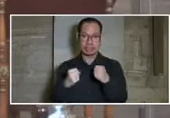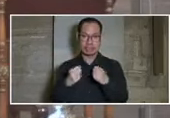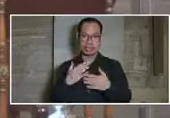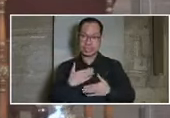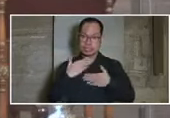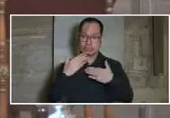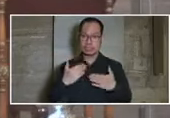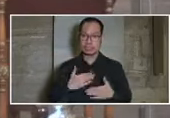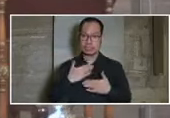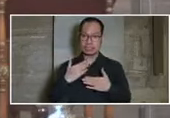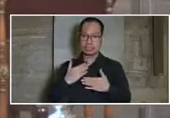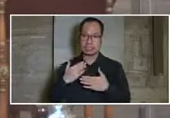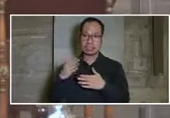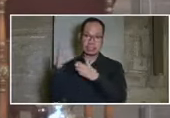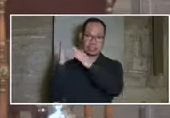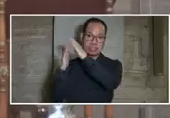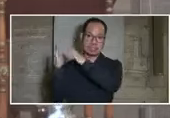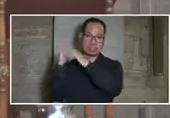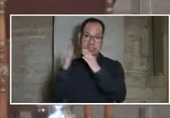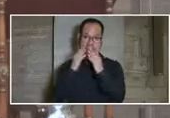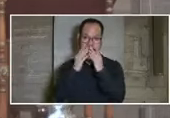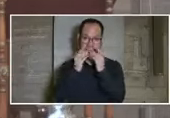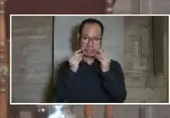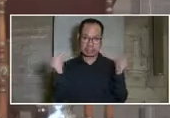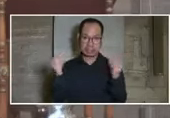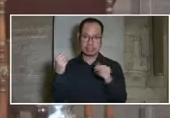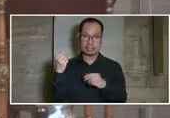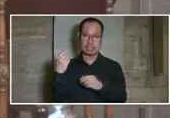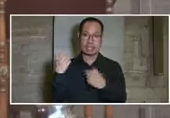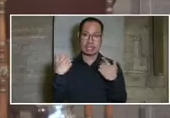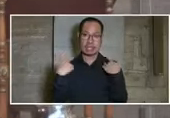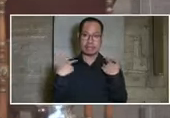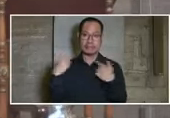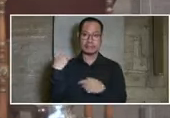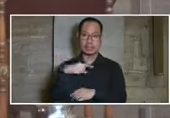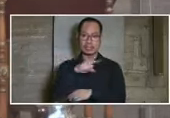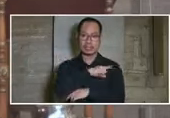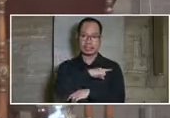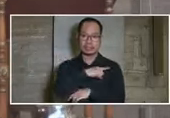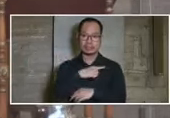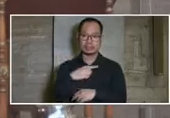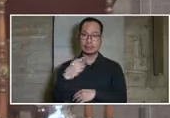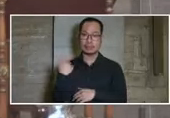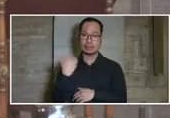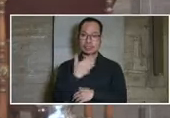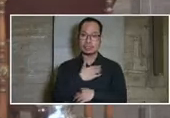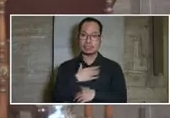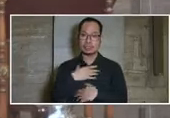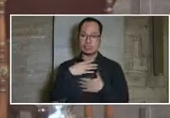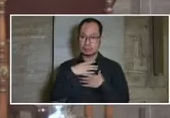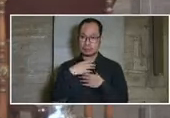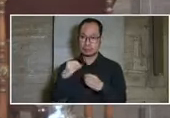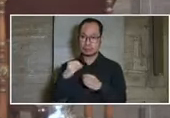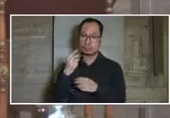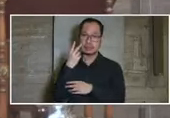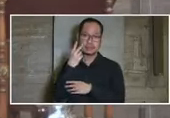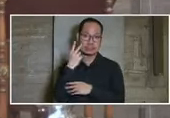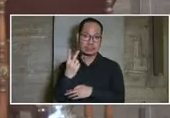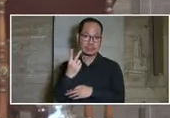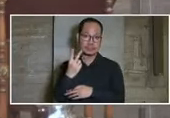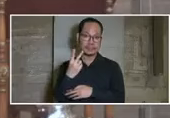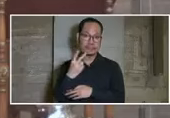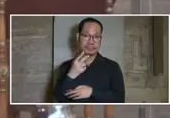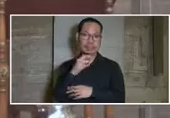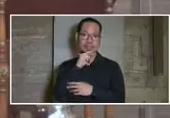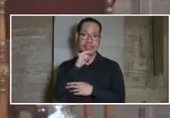sigla, yung dating paghihilom na mayroon tayo, we would like to see that it